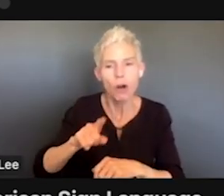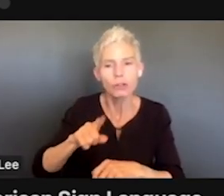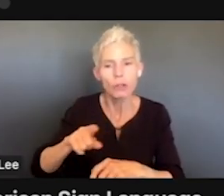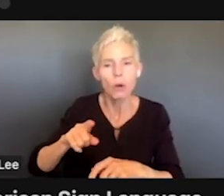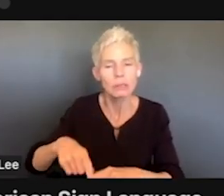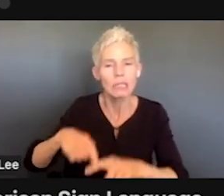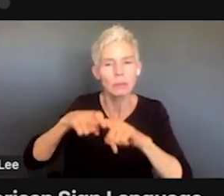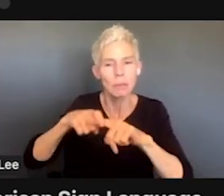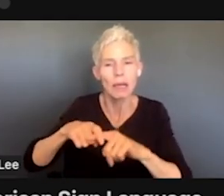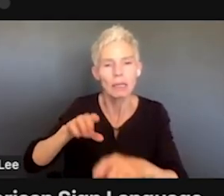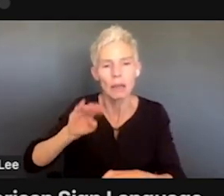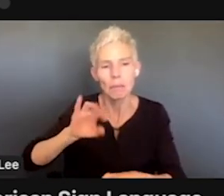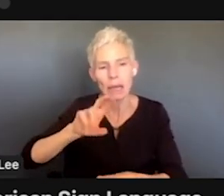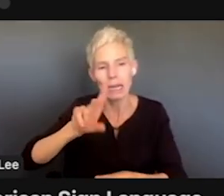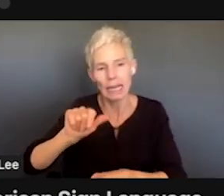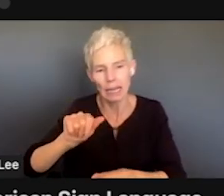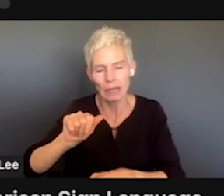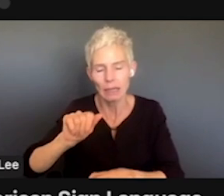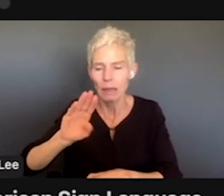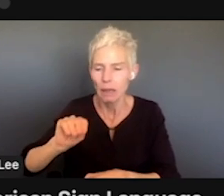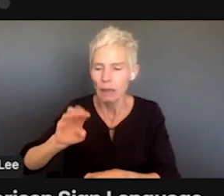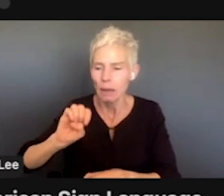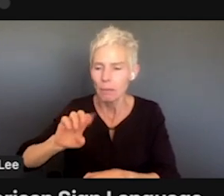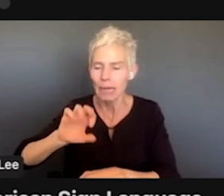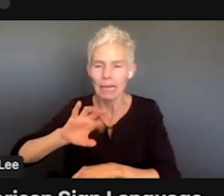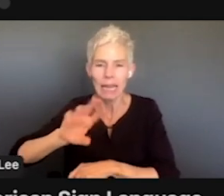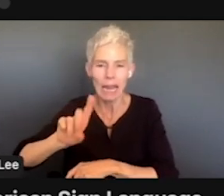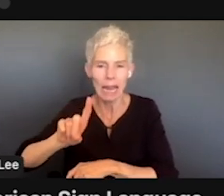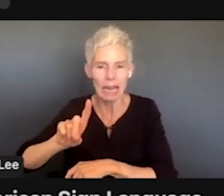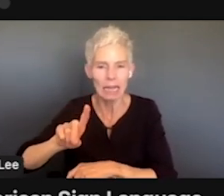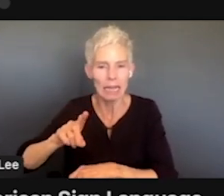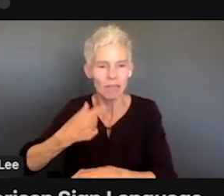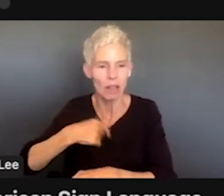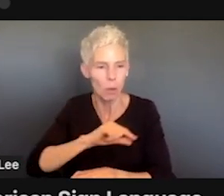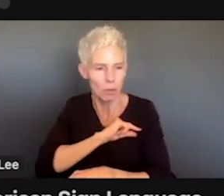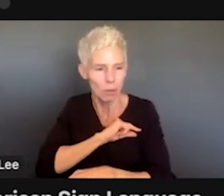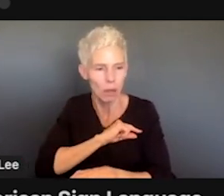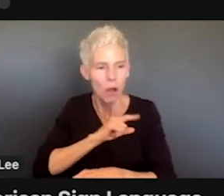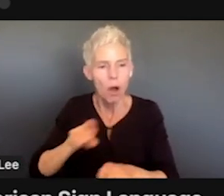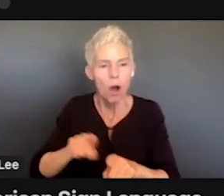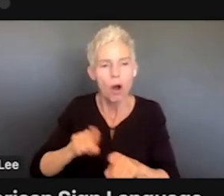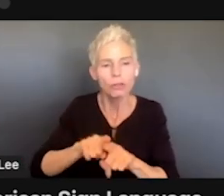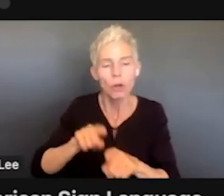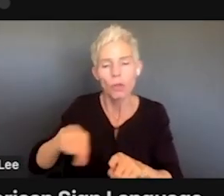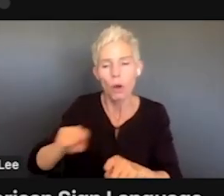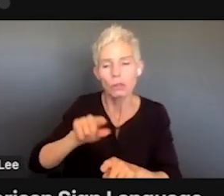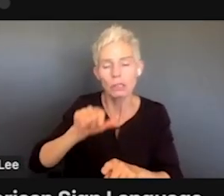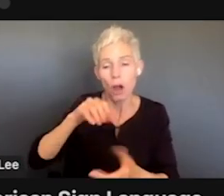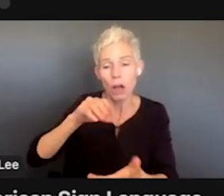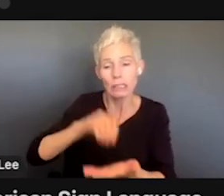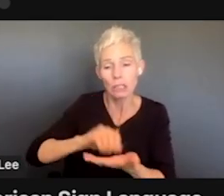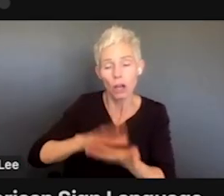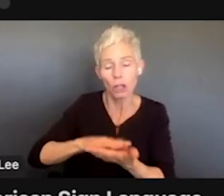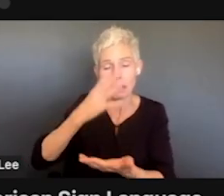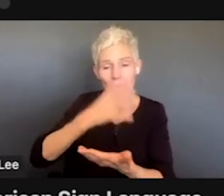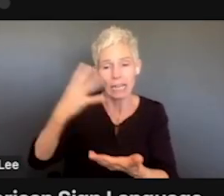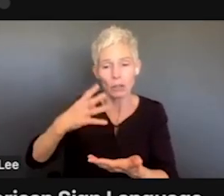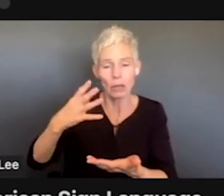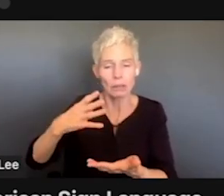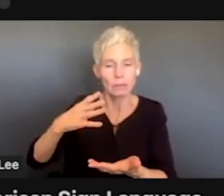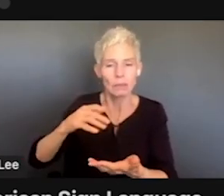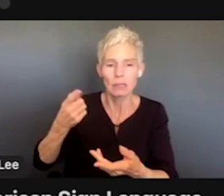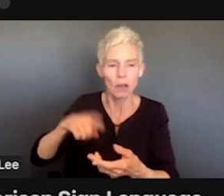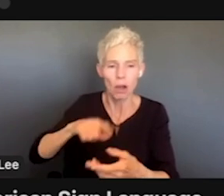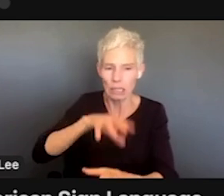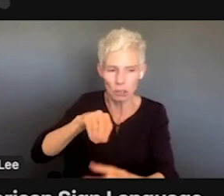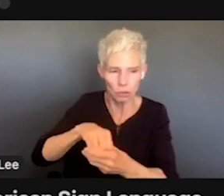to federal funding to states that use their own funds to cover undocumented immigrants. So next up, the bill will move to the Senate, where